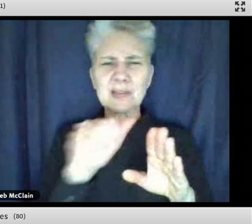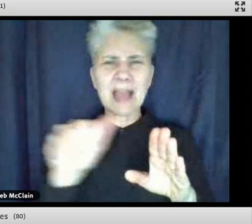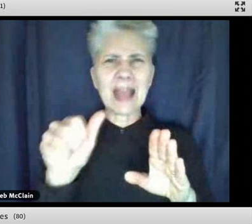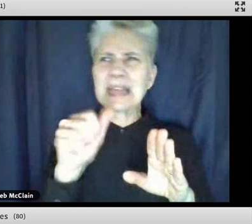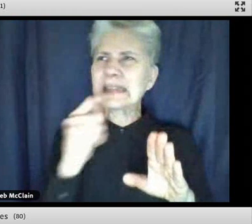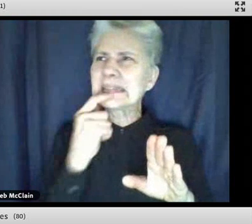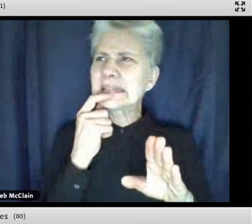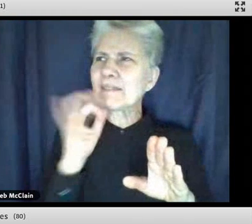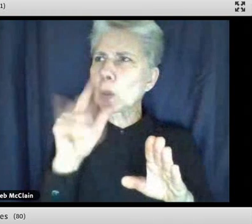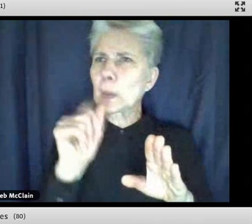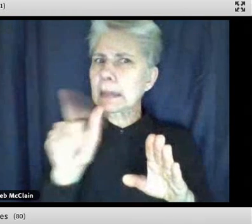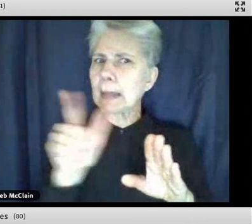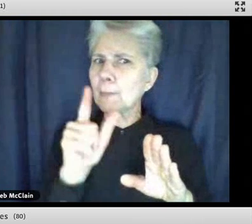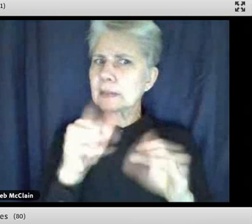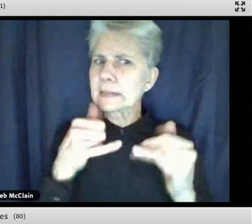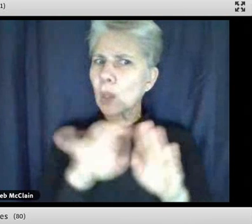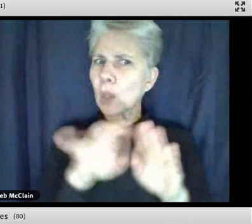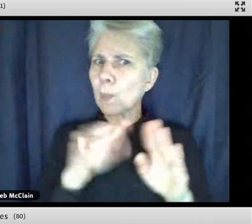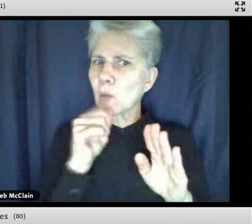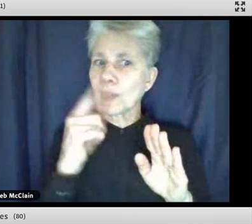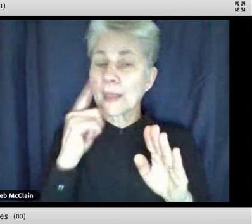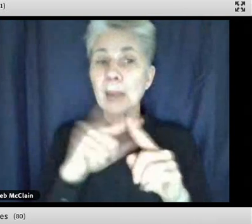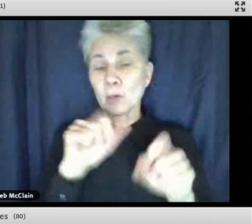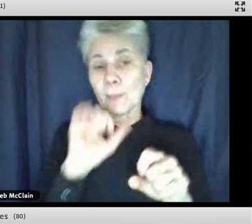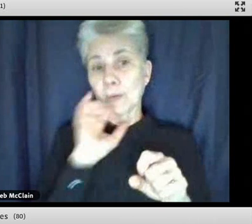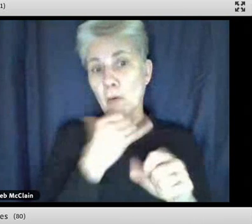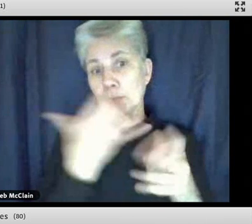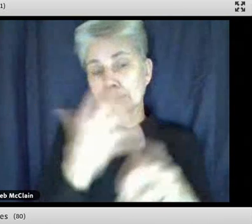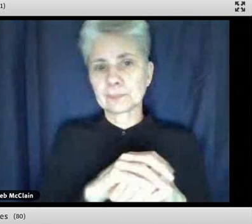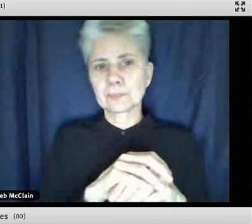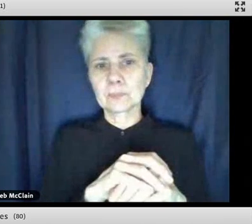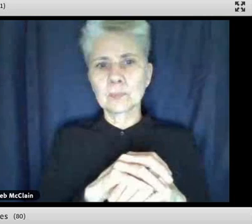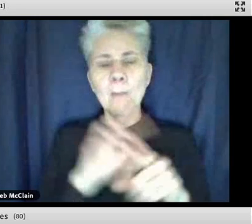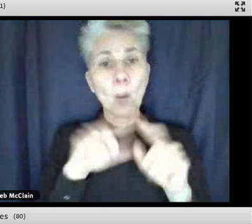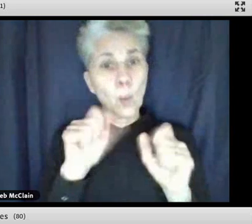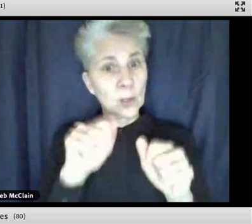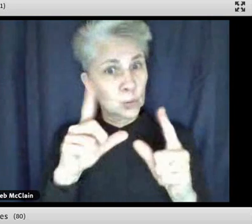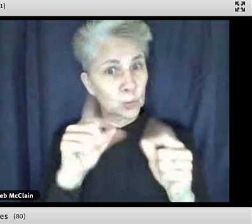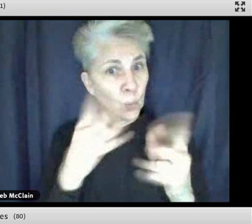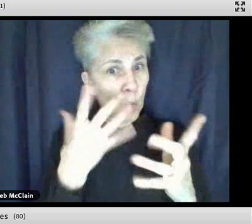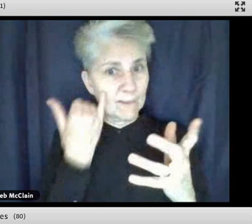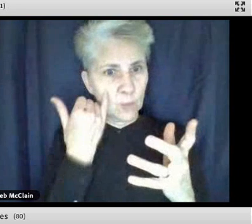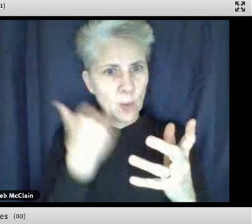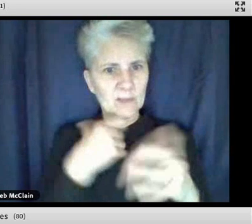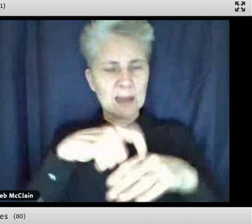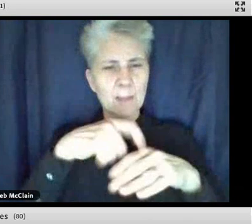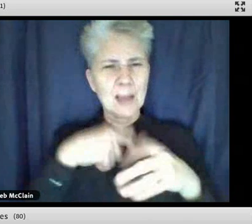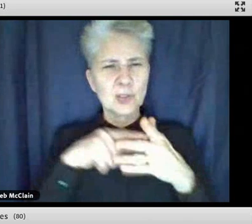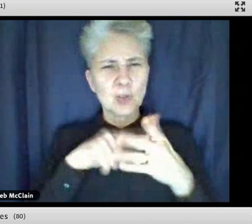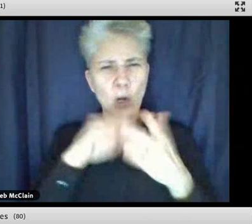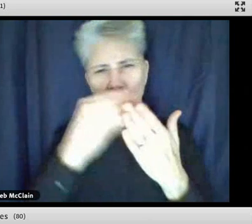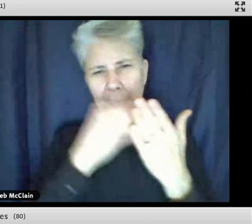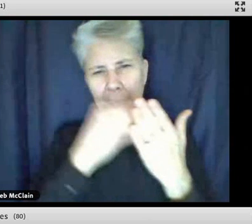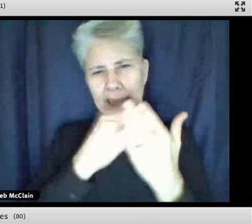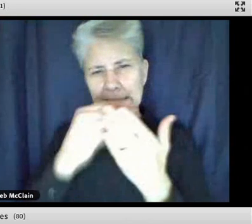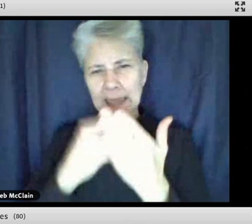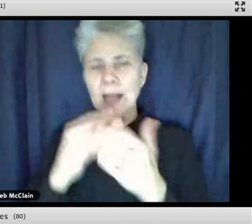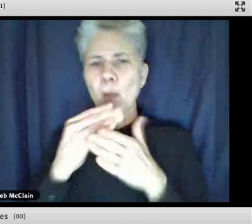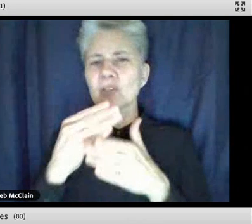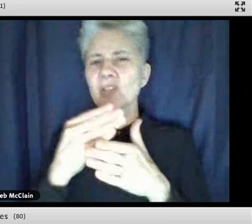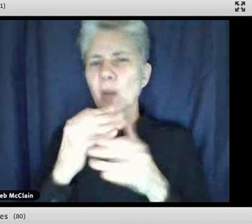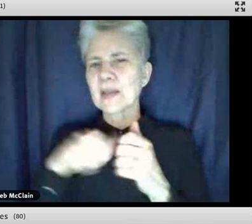Florida libraries that are still open, but I could be wrong. But what you could do if you have time, I started to keep a list and I was going to share it with everybody,